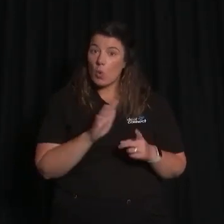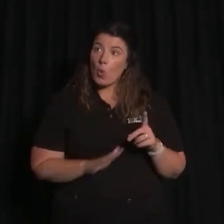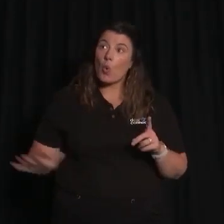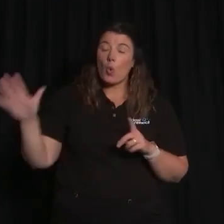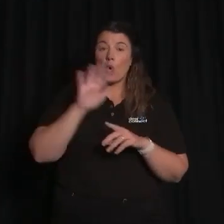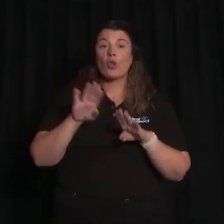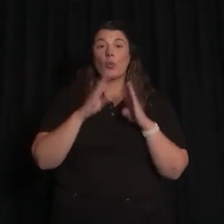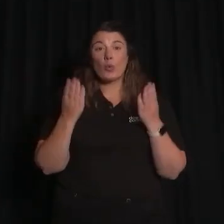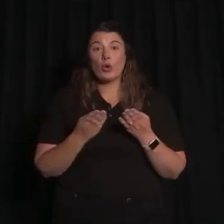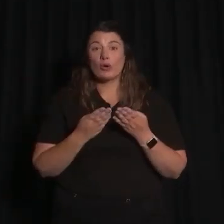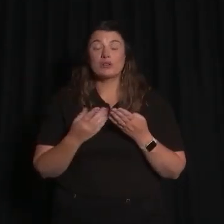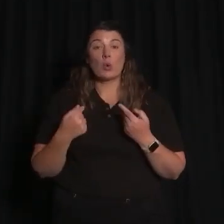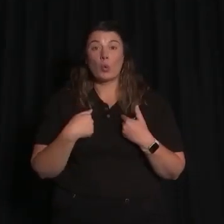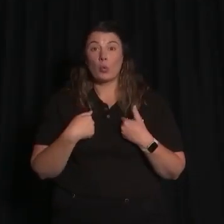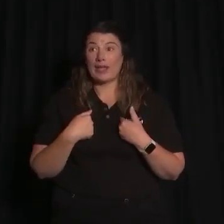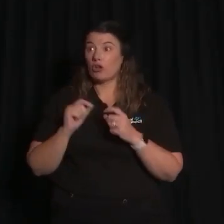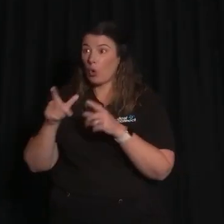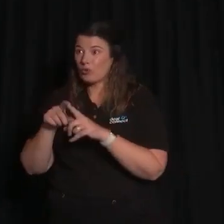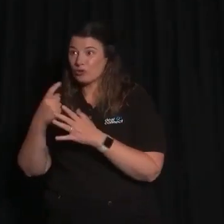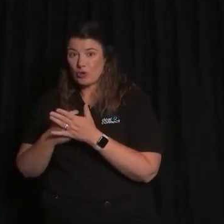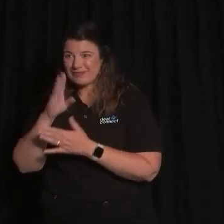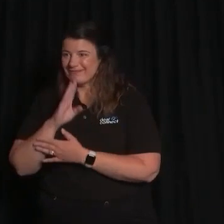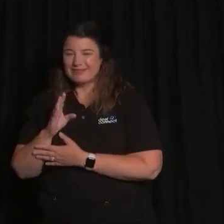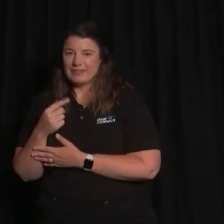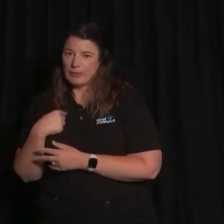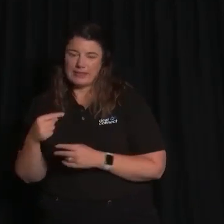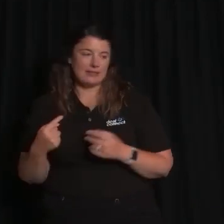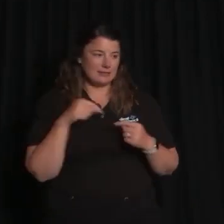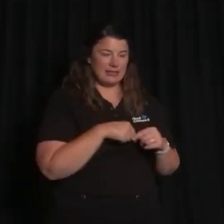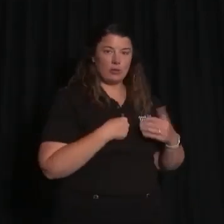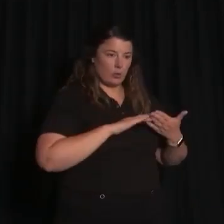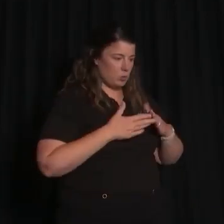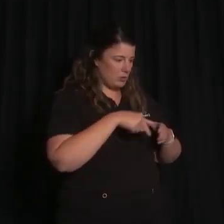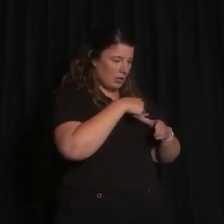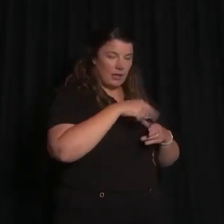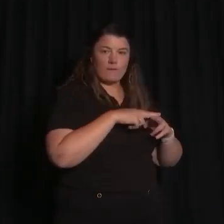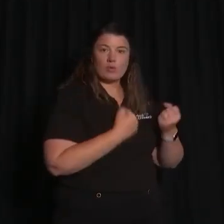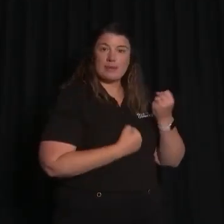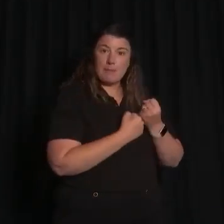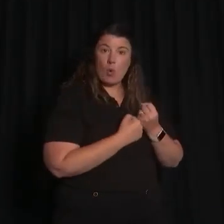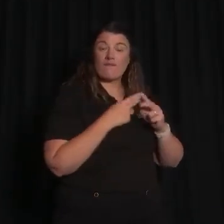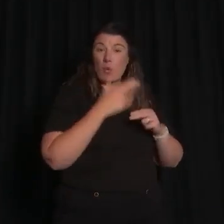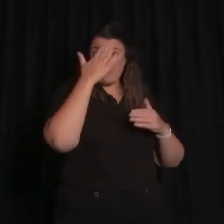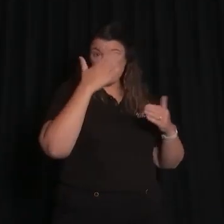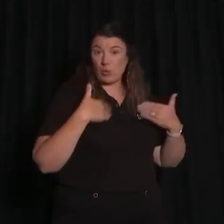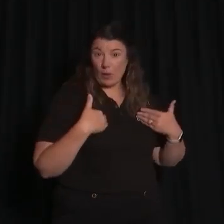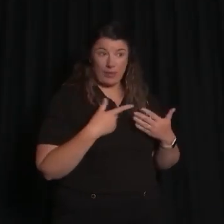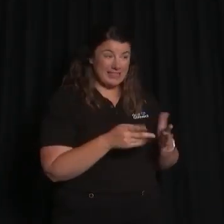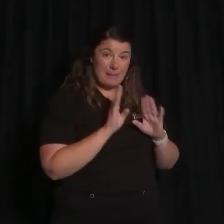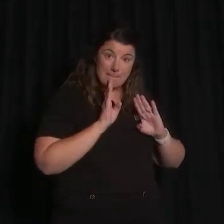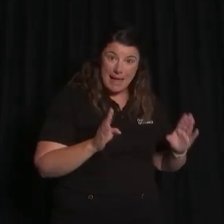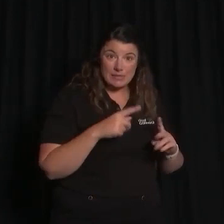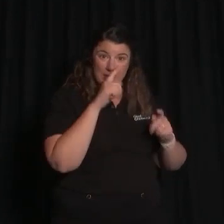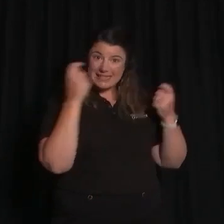world we're turning to one another, we're turning to our peers for support, particularly in relation to mental health. And that's something that's amazing, it's something we